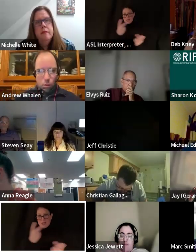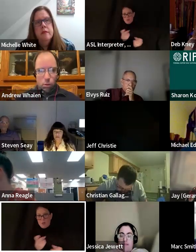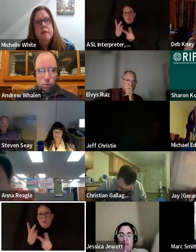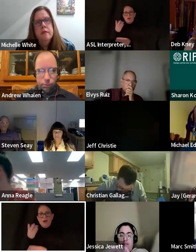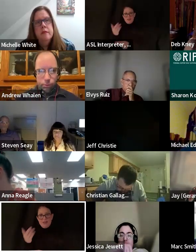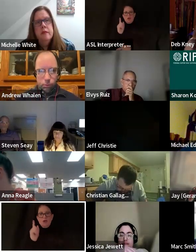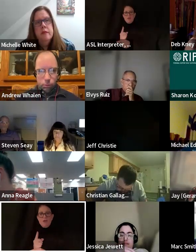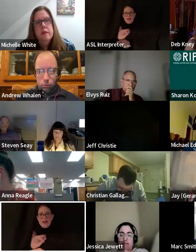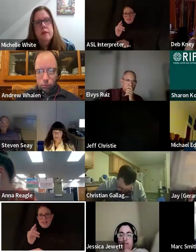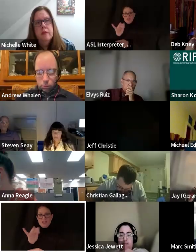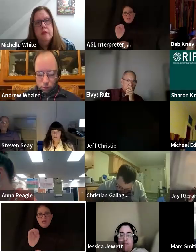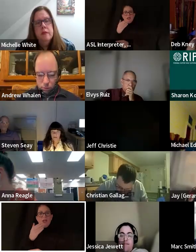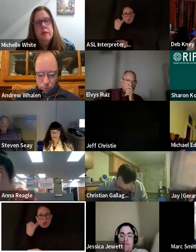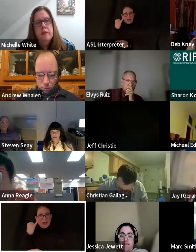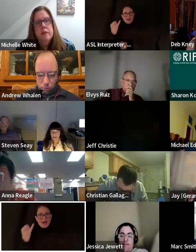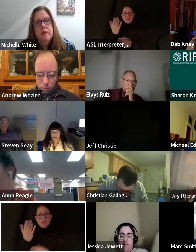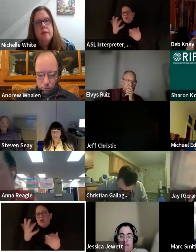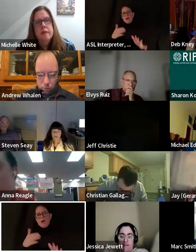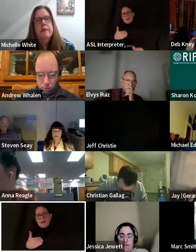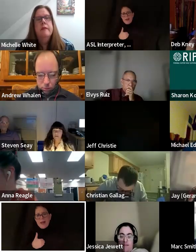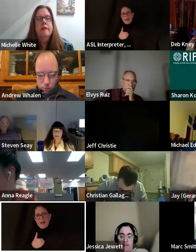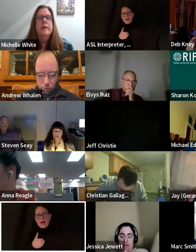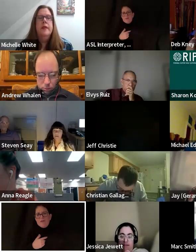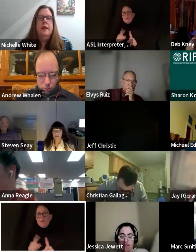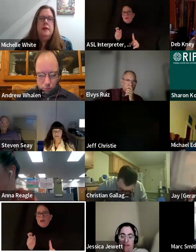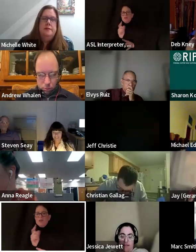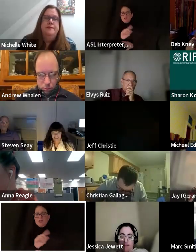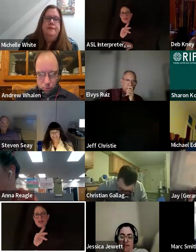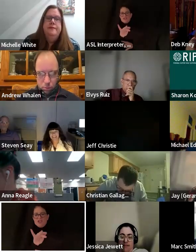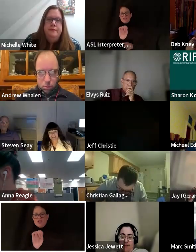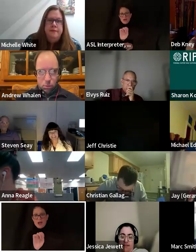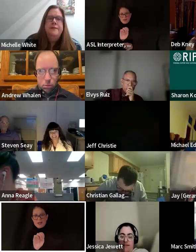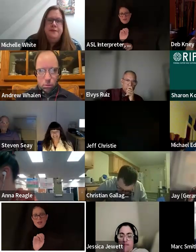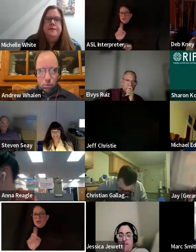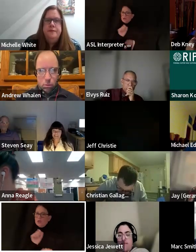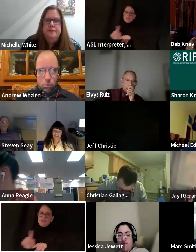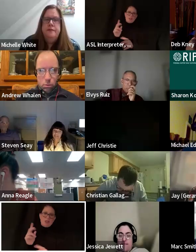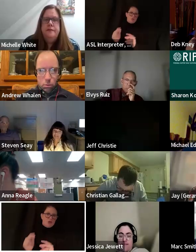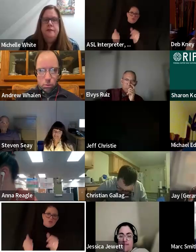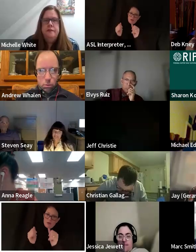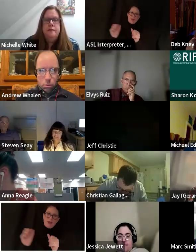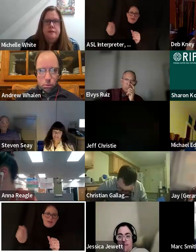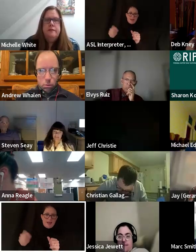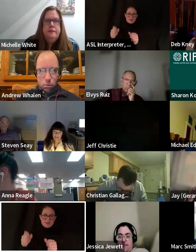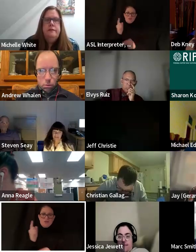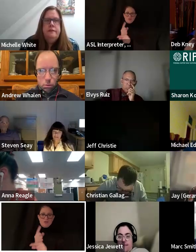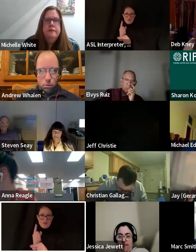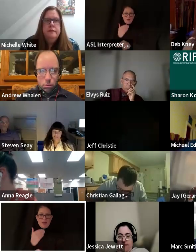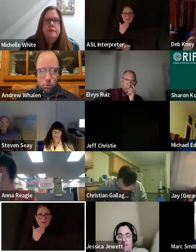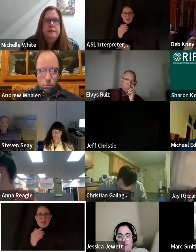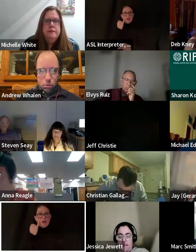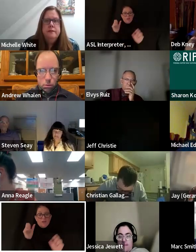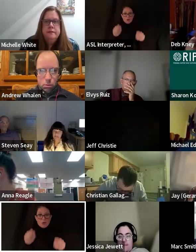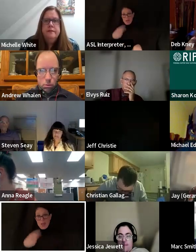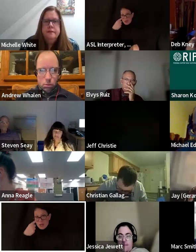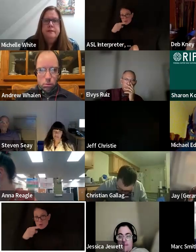would be good, Okay. Jackie. All right. Yeah. Oh, well, you already have it. I was just going to ask Jackie to send it. You sent to it you, right but away. did Now we already have it to sent share. to you. Yeah. Yes. So if you could,